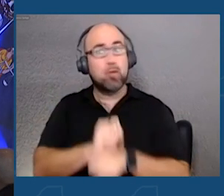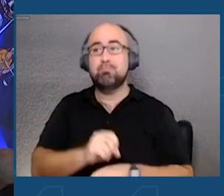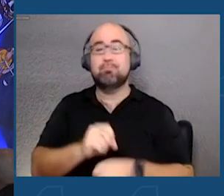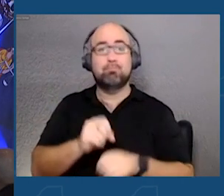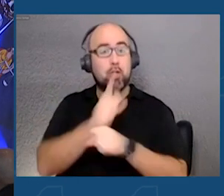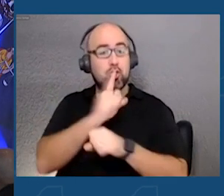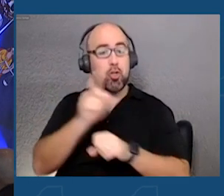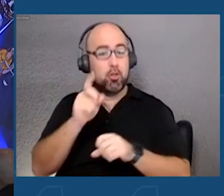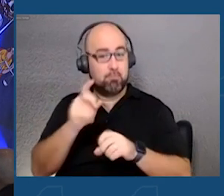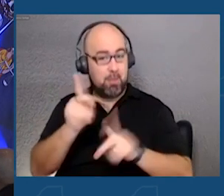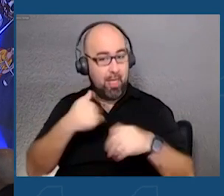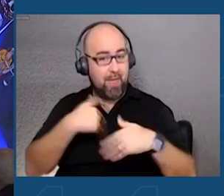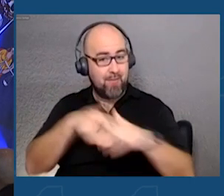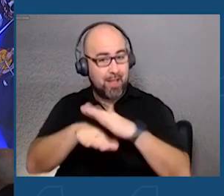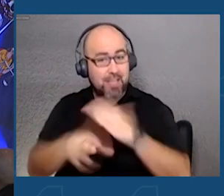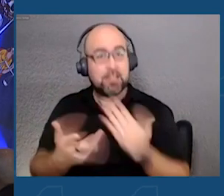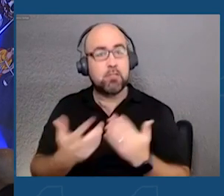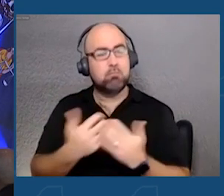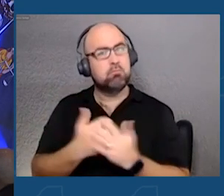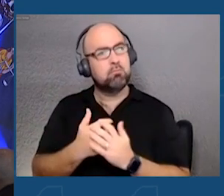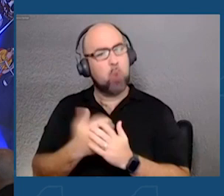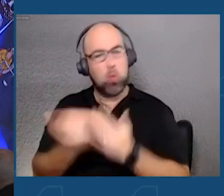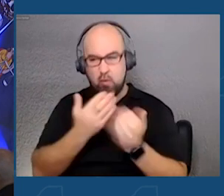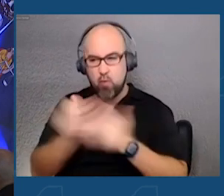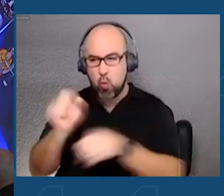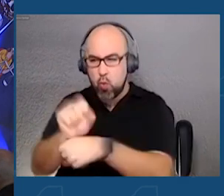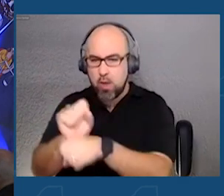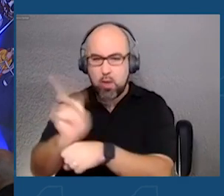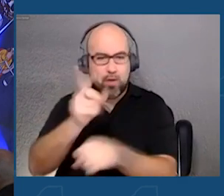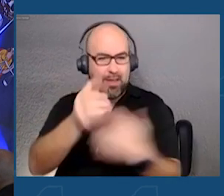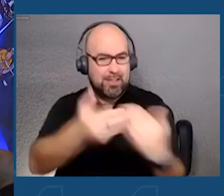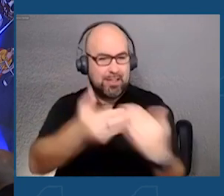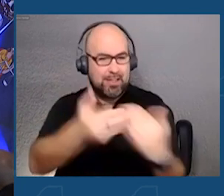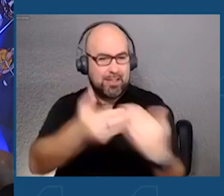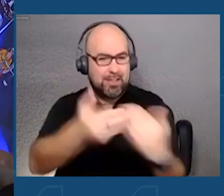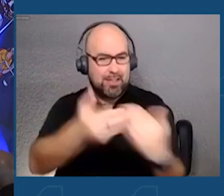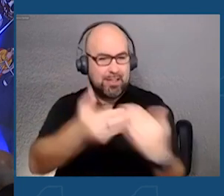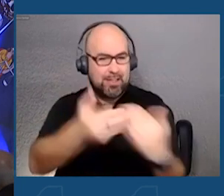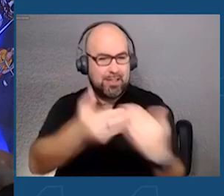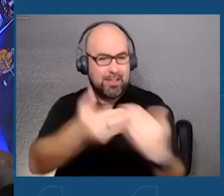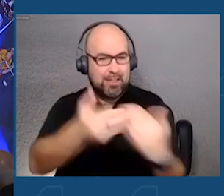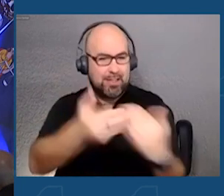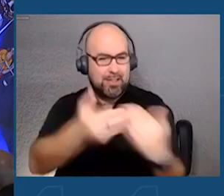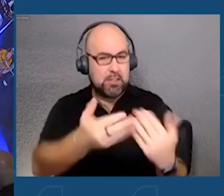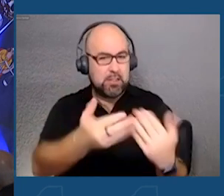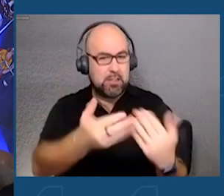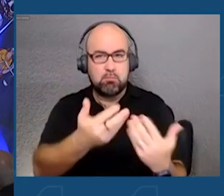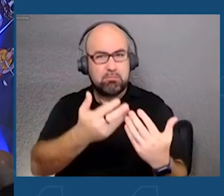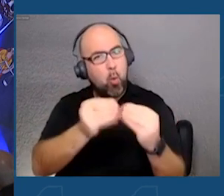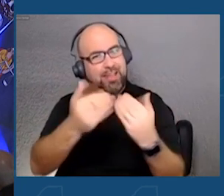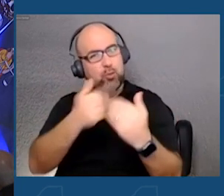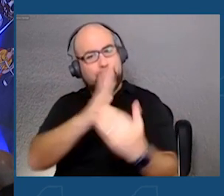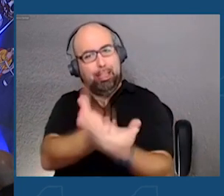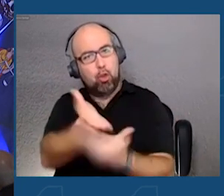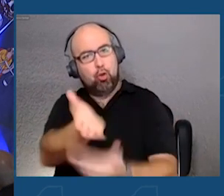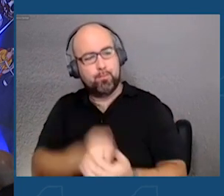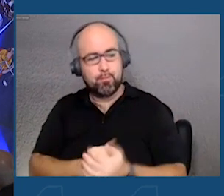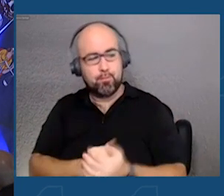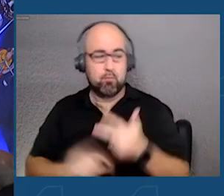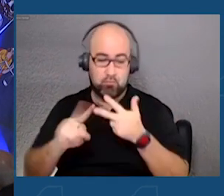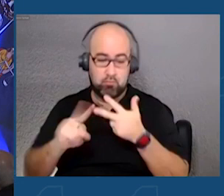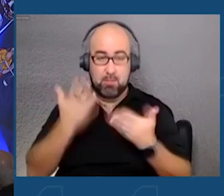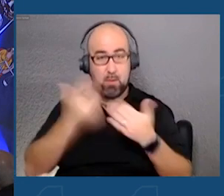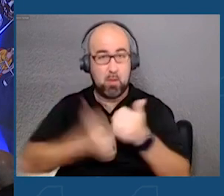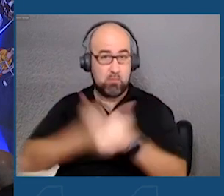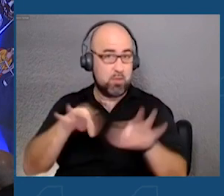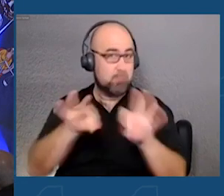there. And the third, and maybe in some ways the most important, is to lean into our strength and to have